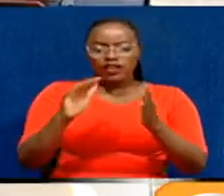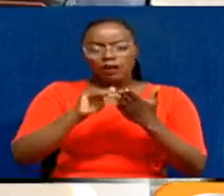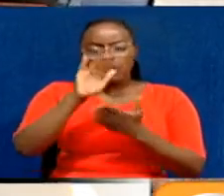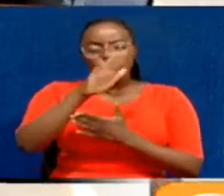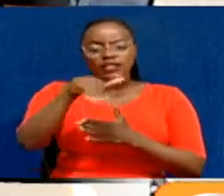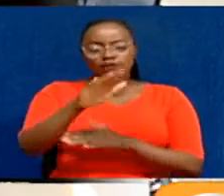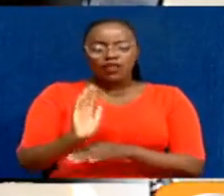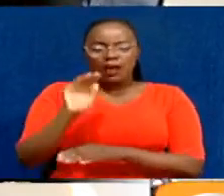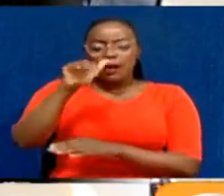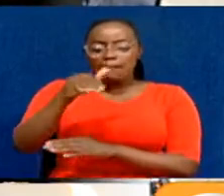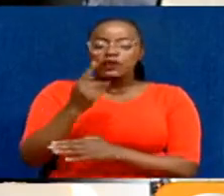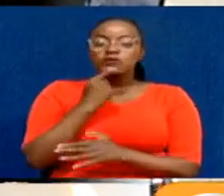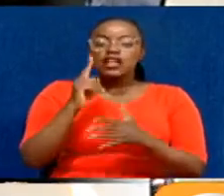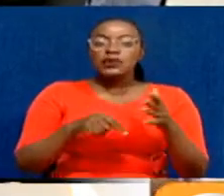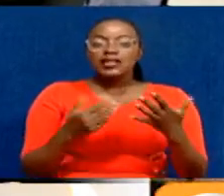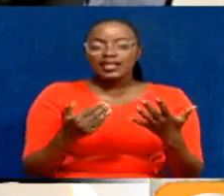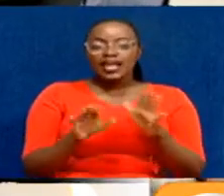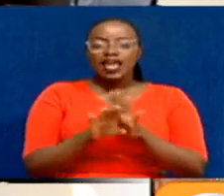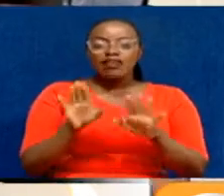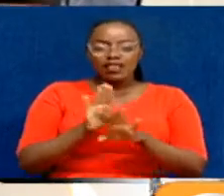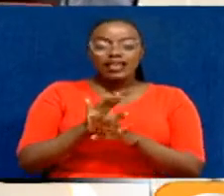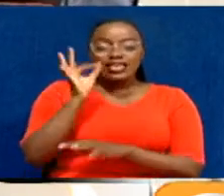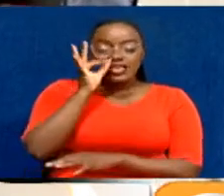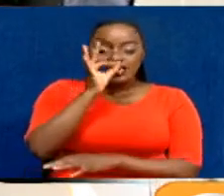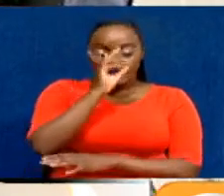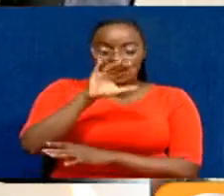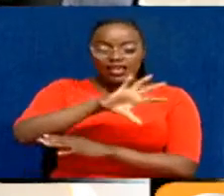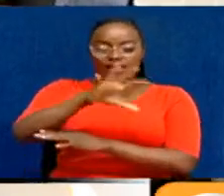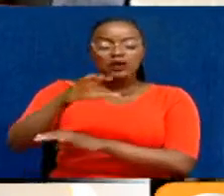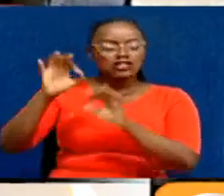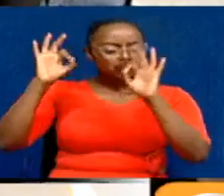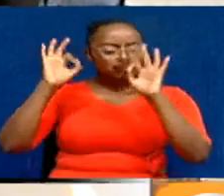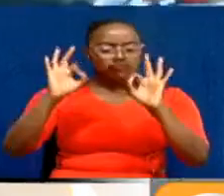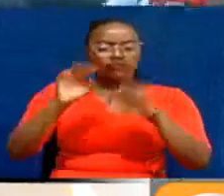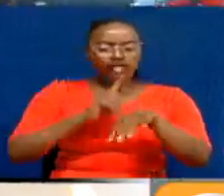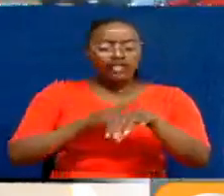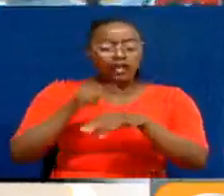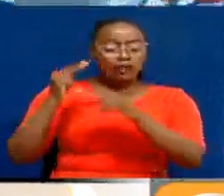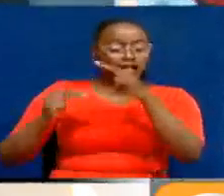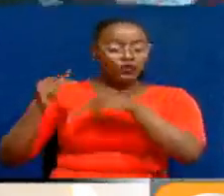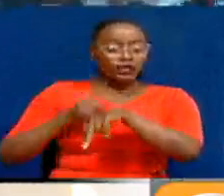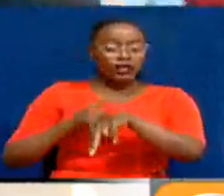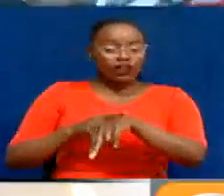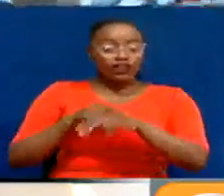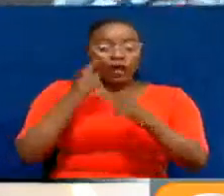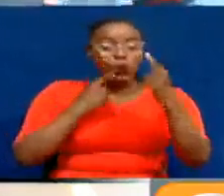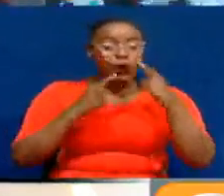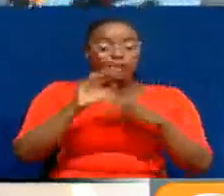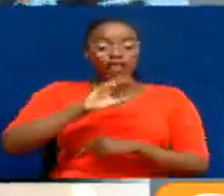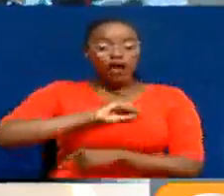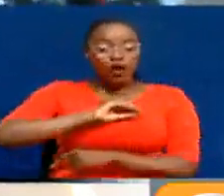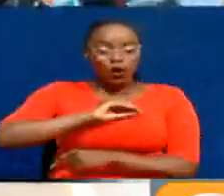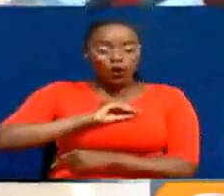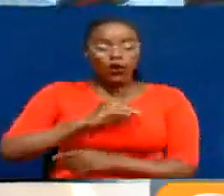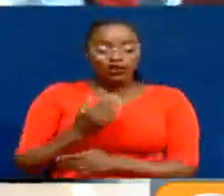especially on the bumps, just to tell you that Nyeri County is a place to be during this historic moment when it's mourning the very own,